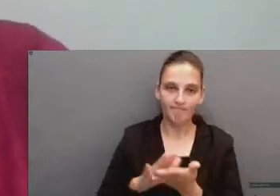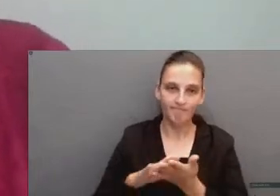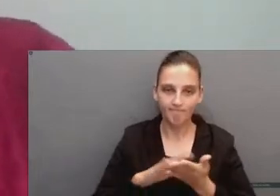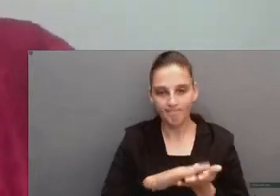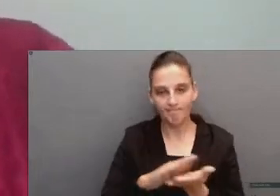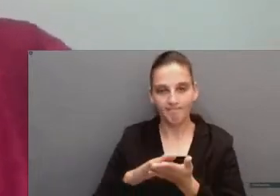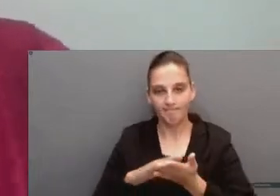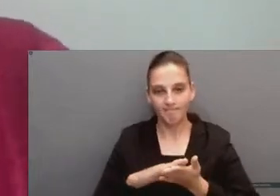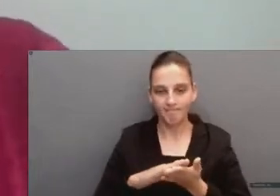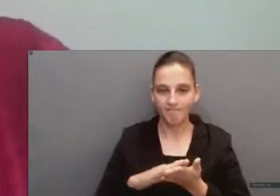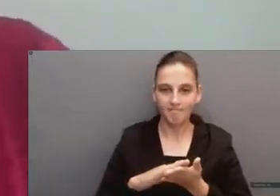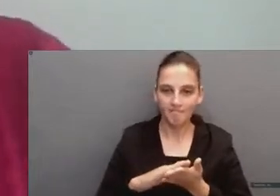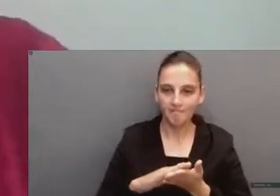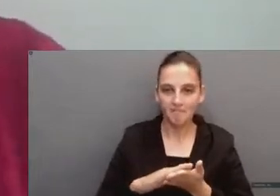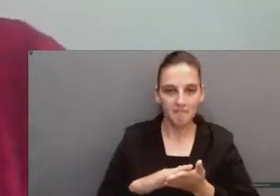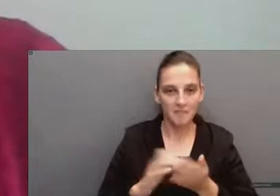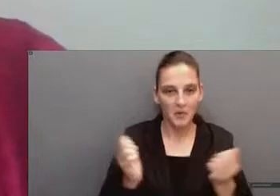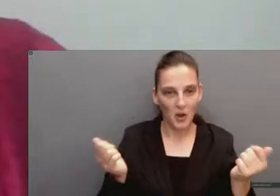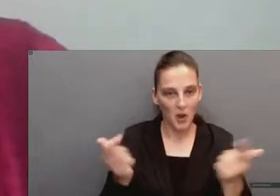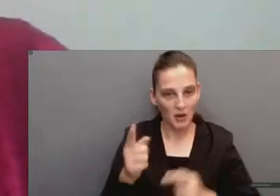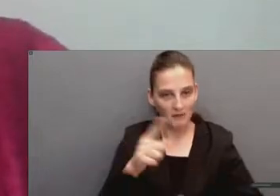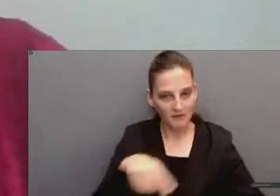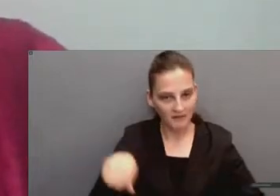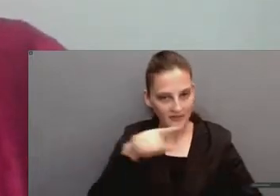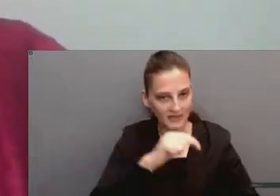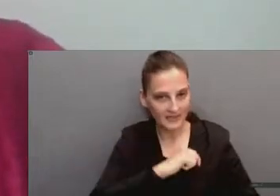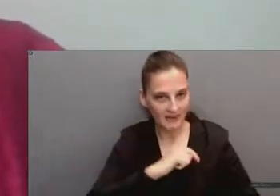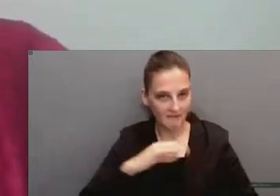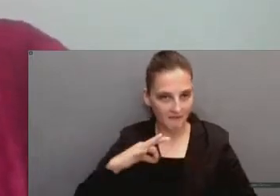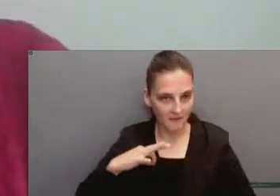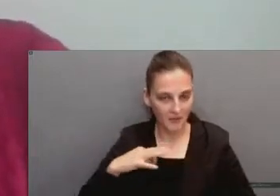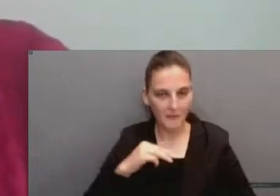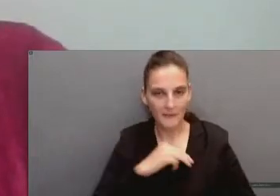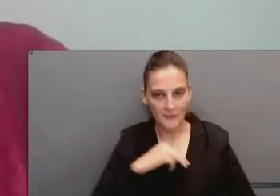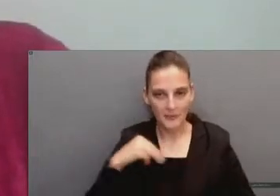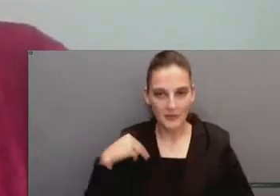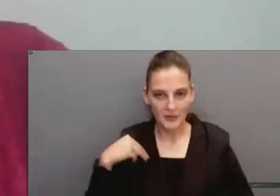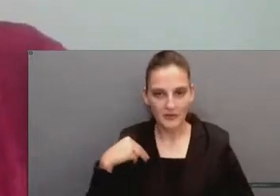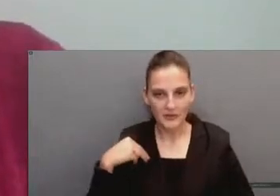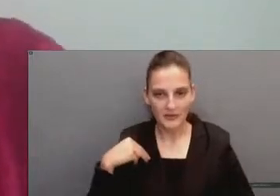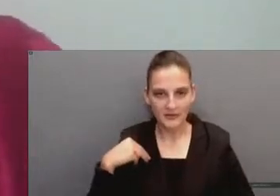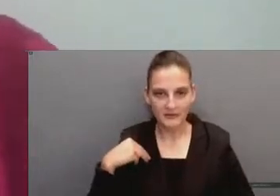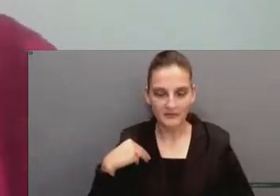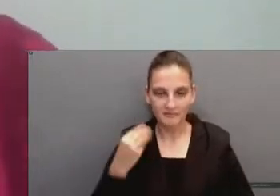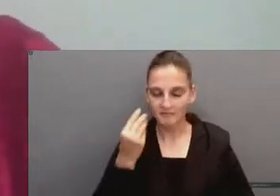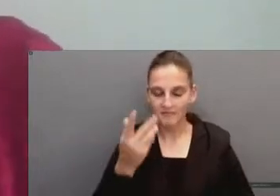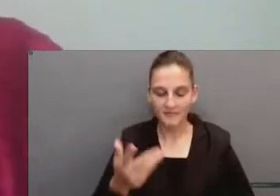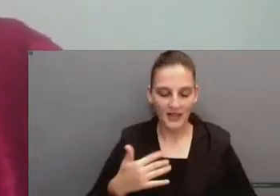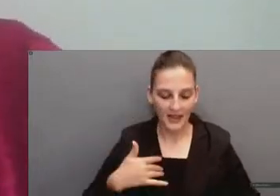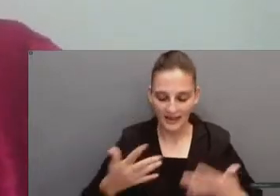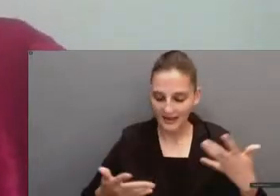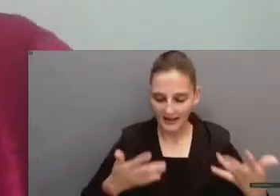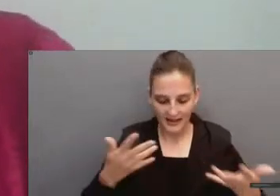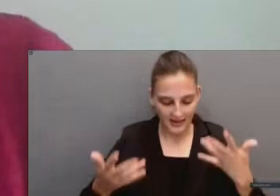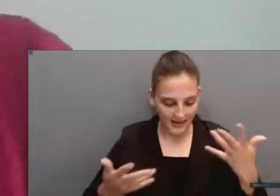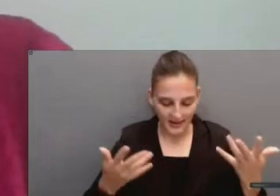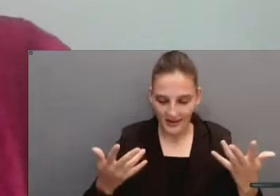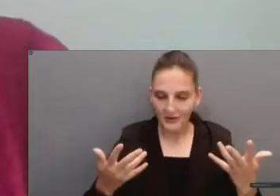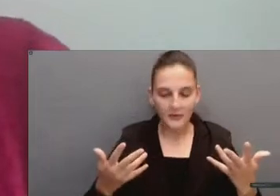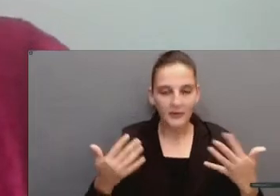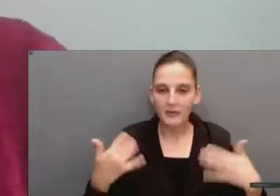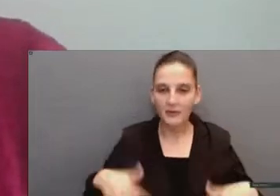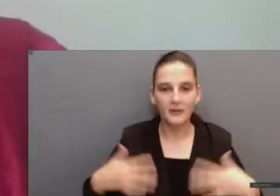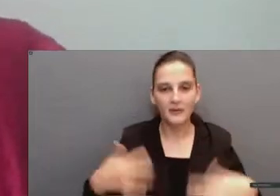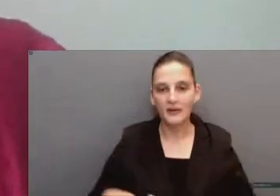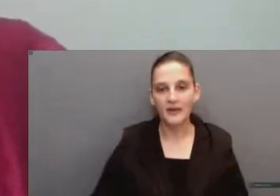all our task force members. I'm just beyond words every day when